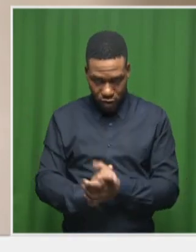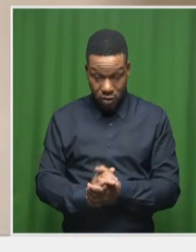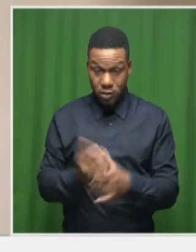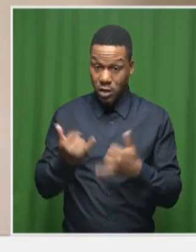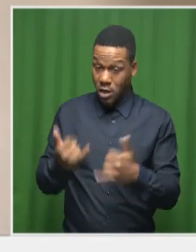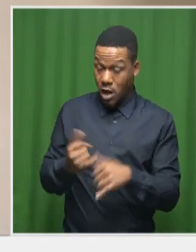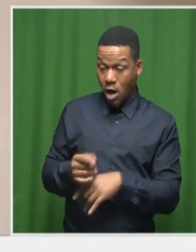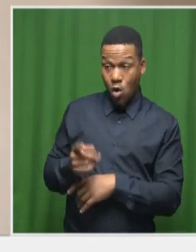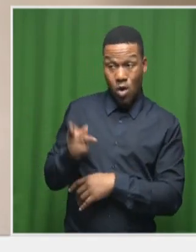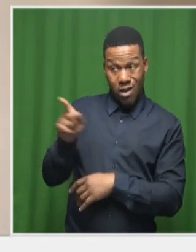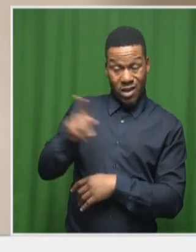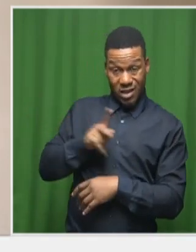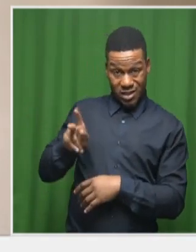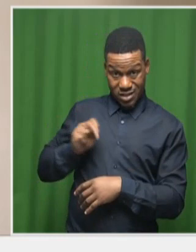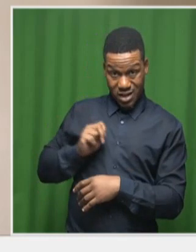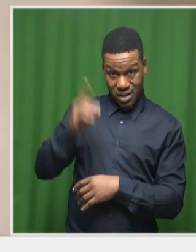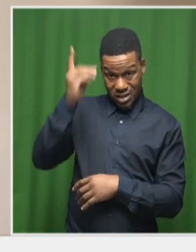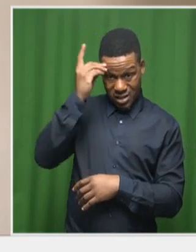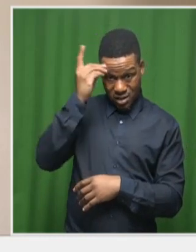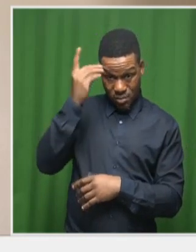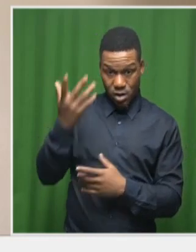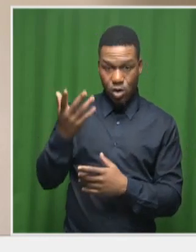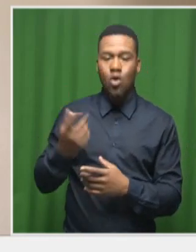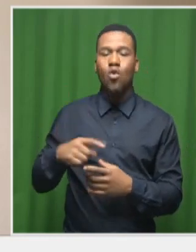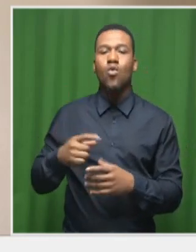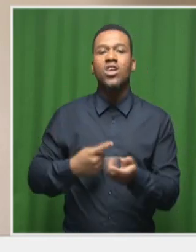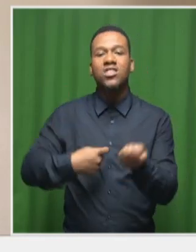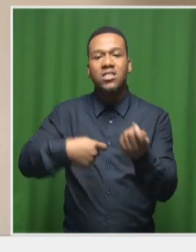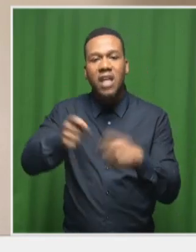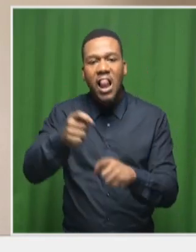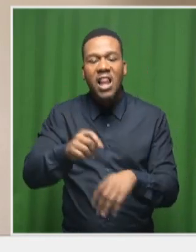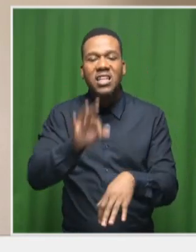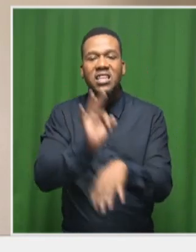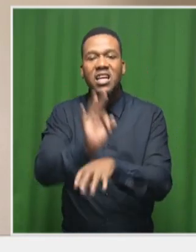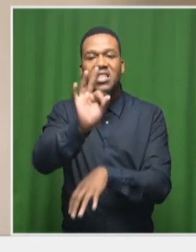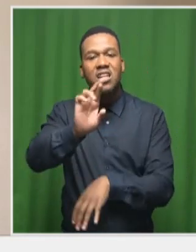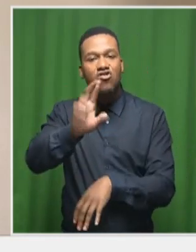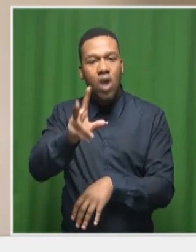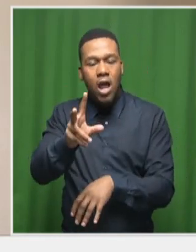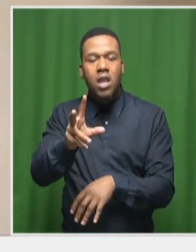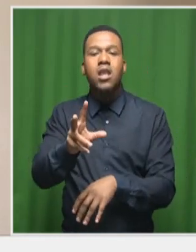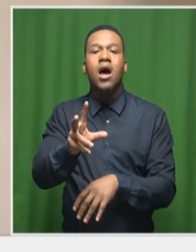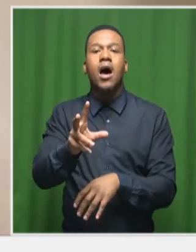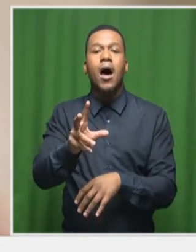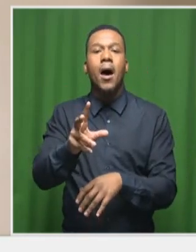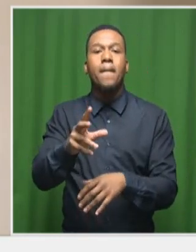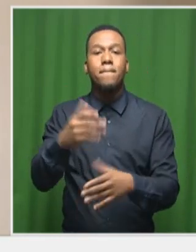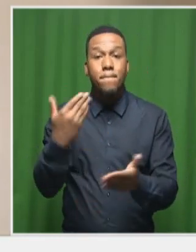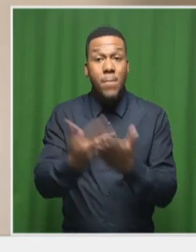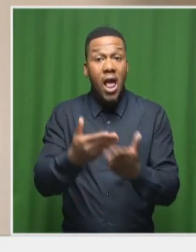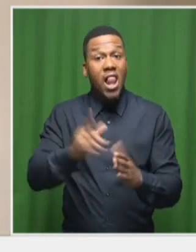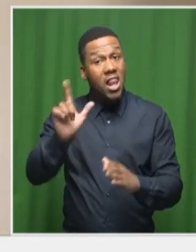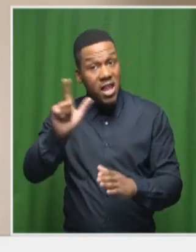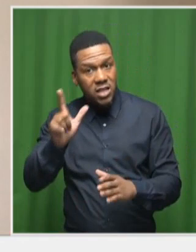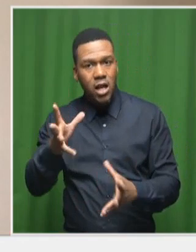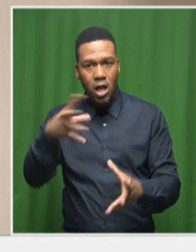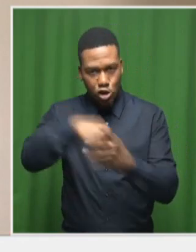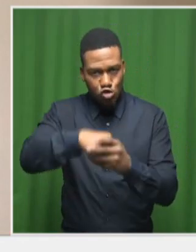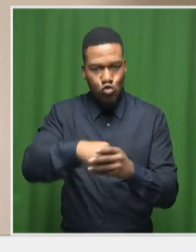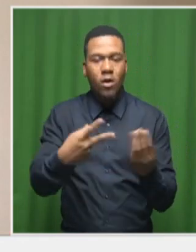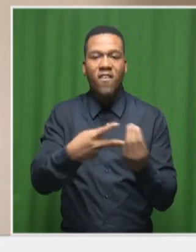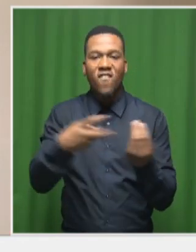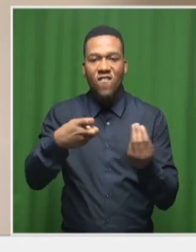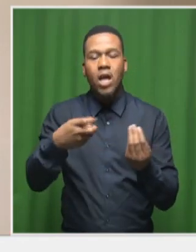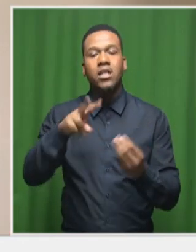and Durban, we priced at 13 Rand per litre, which is inclusive of VAT. That's also